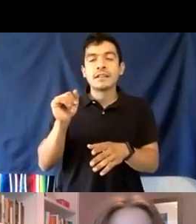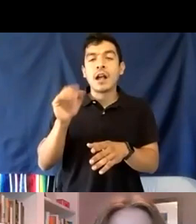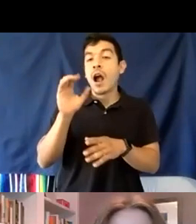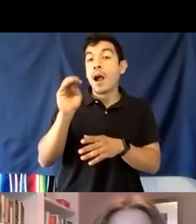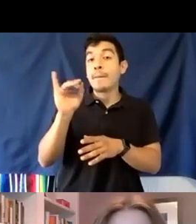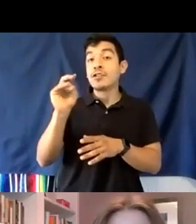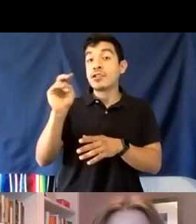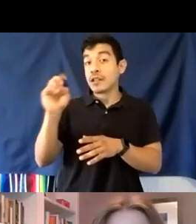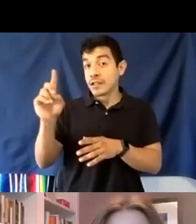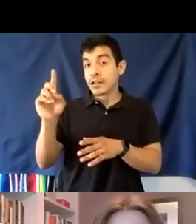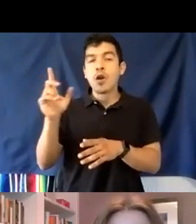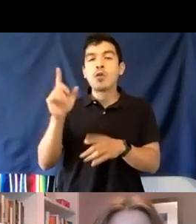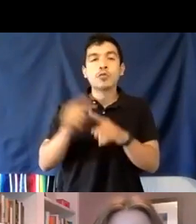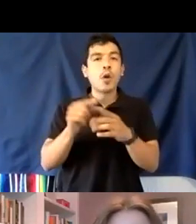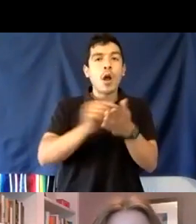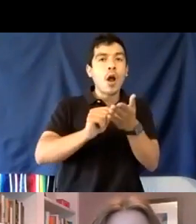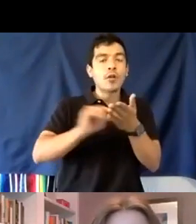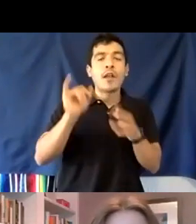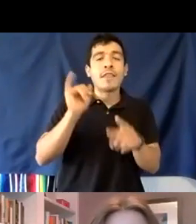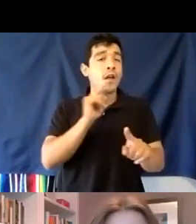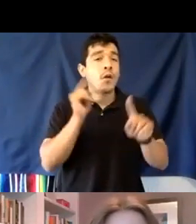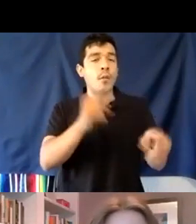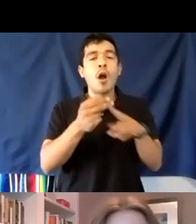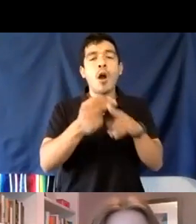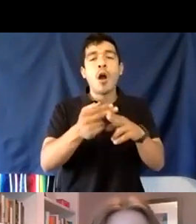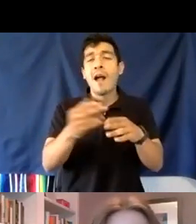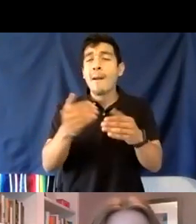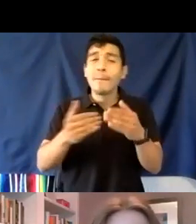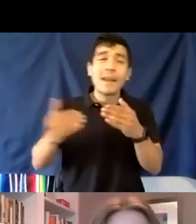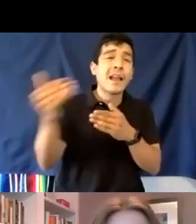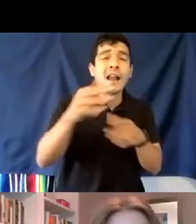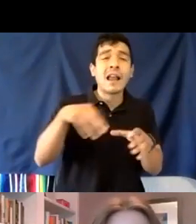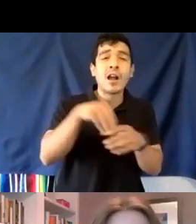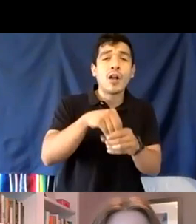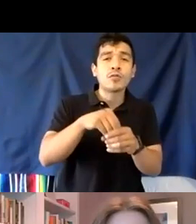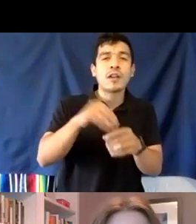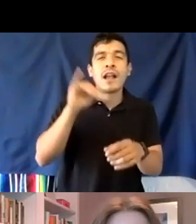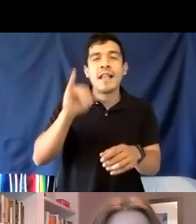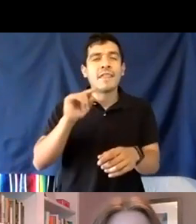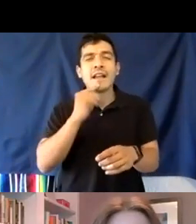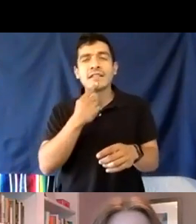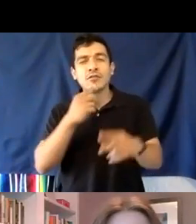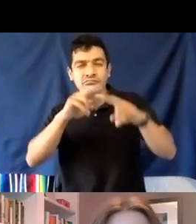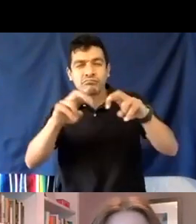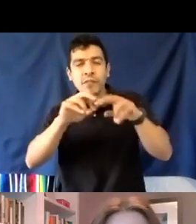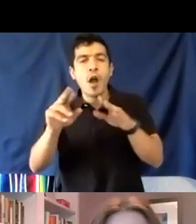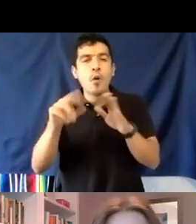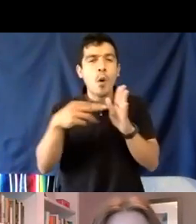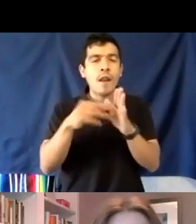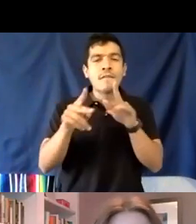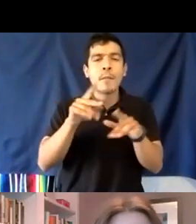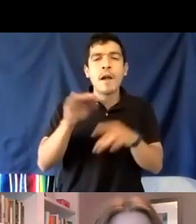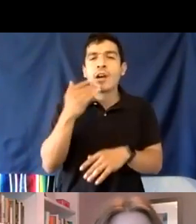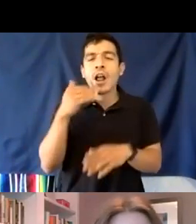to author the report Beyond Inclusion, the Critical Role of People of Color in the US Documentary Ecosystem. So welcome to our